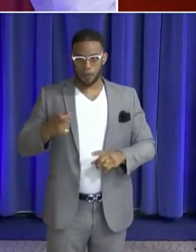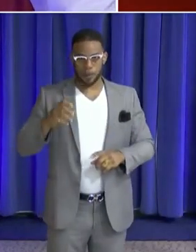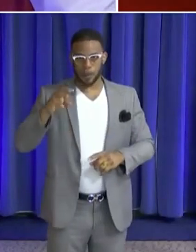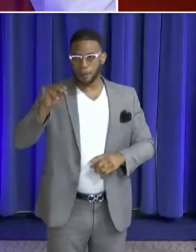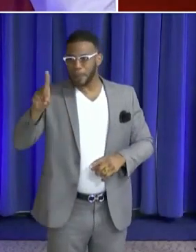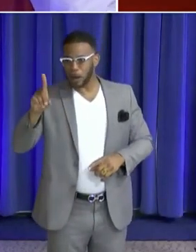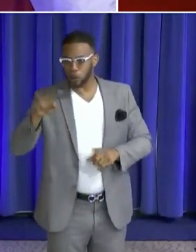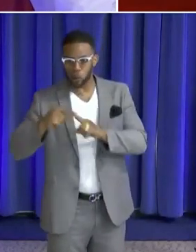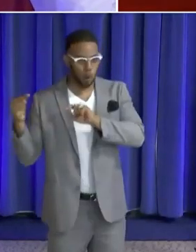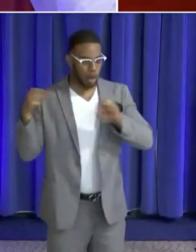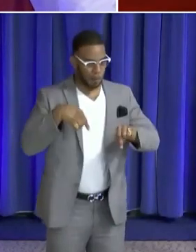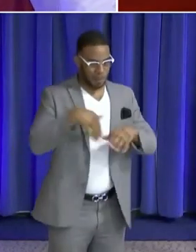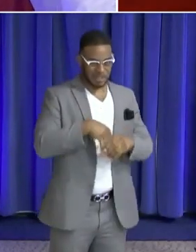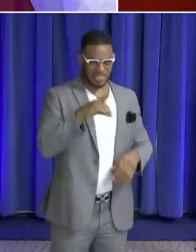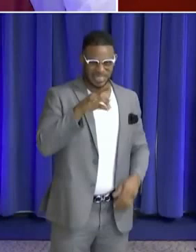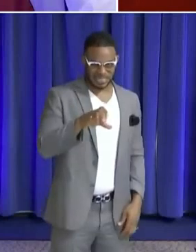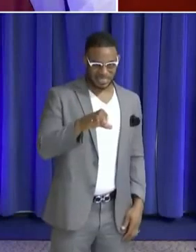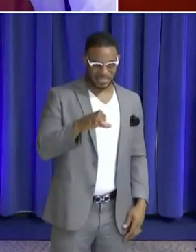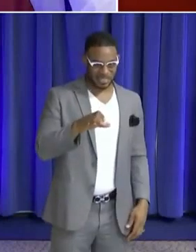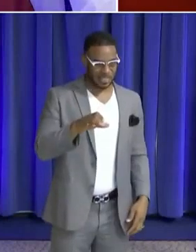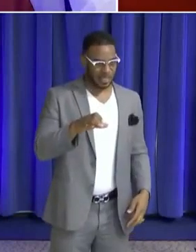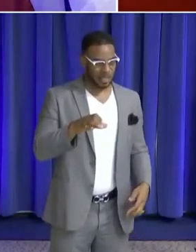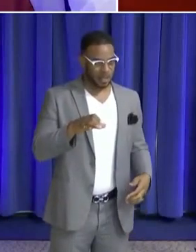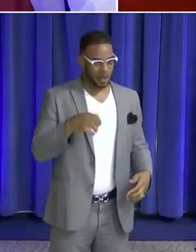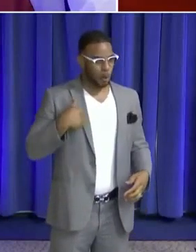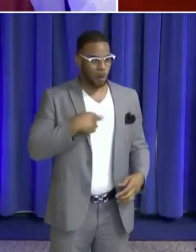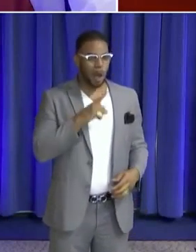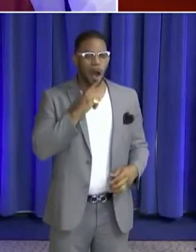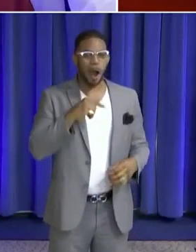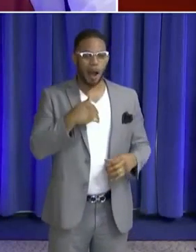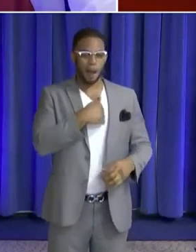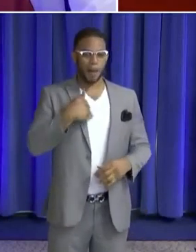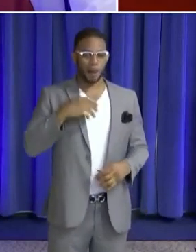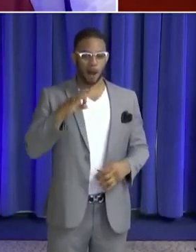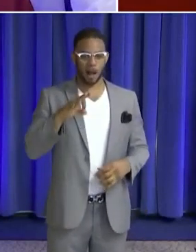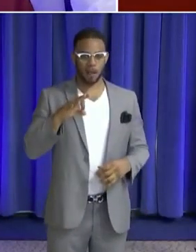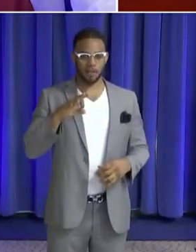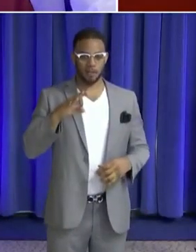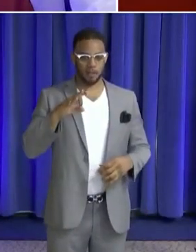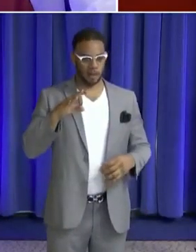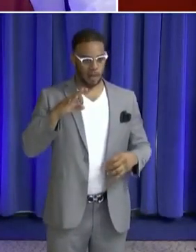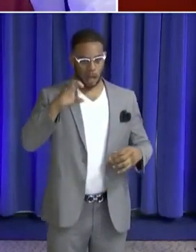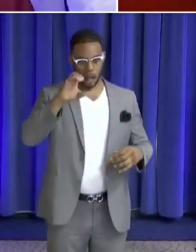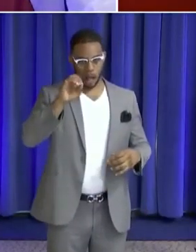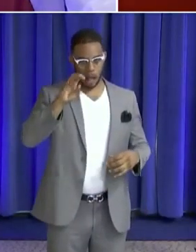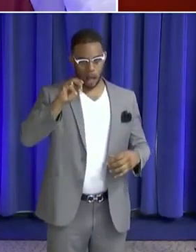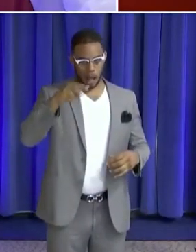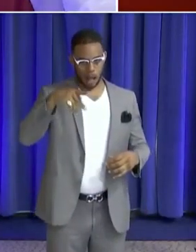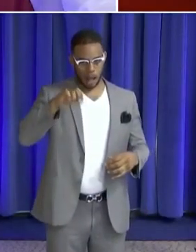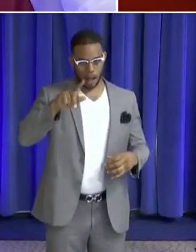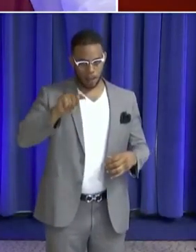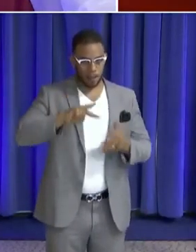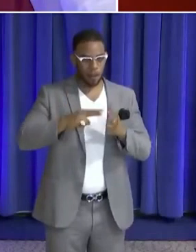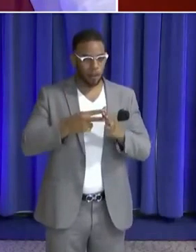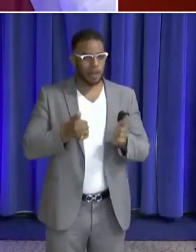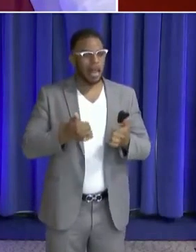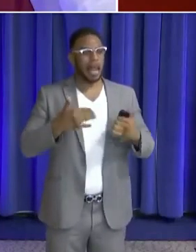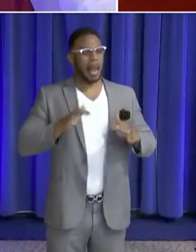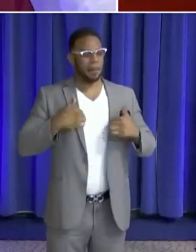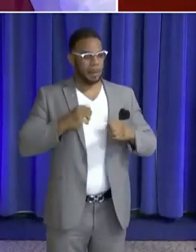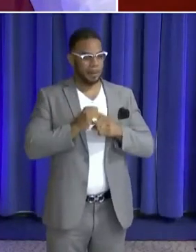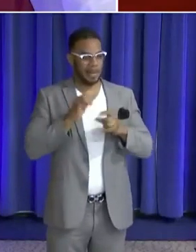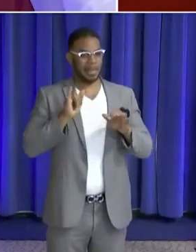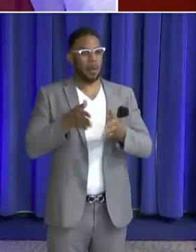Maryland to come into the district, we are a member of a compact which allows me to make